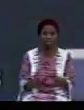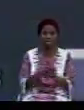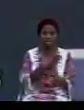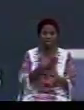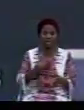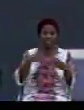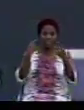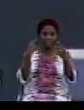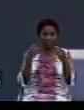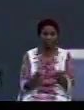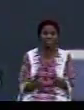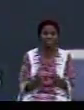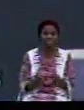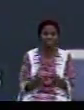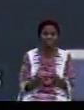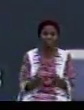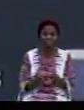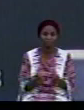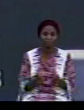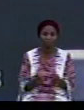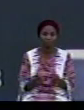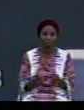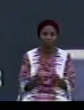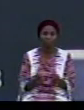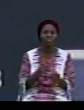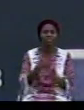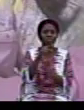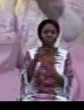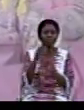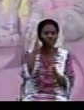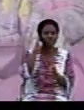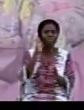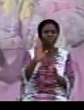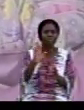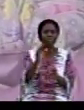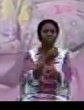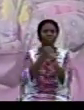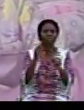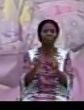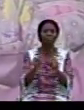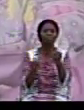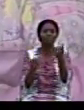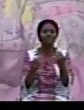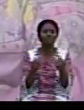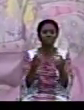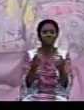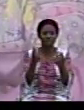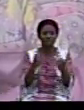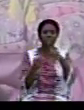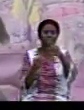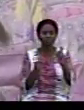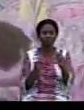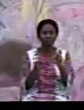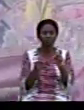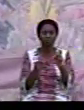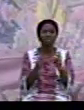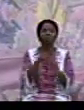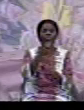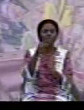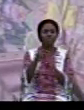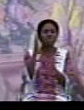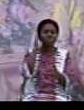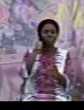immediately, when will your salvation come? When will your forgiveness and freedom come? When will